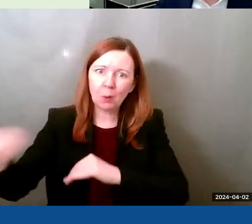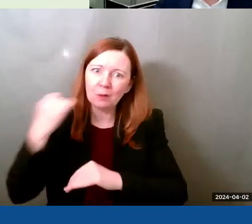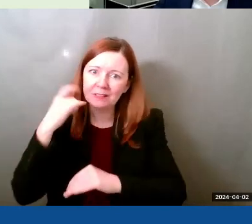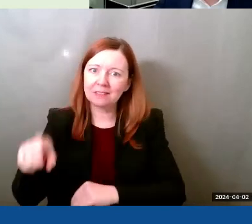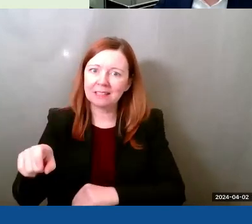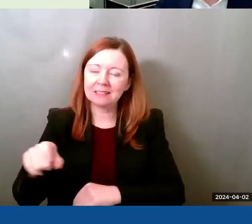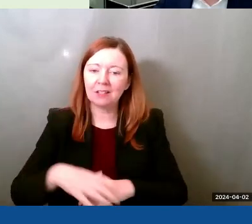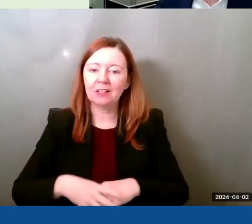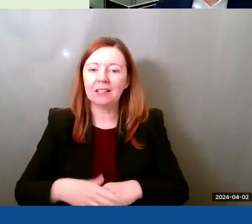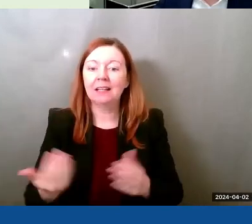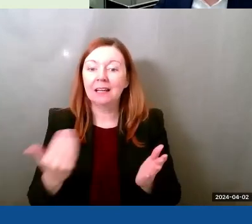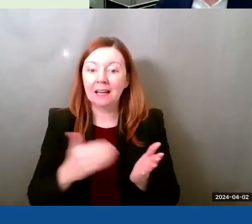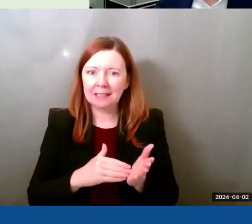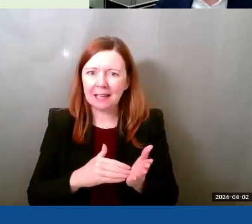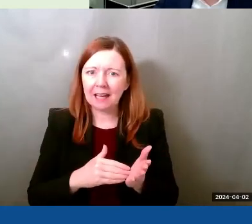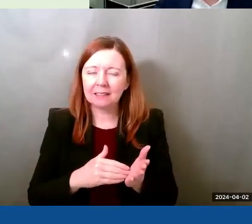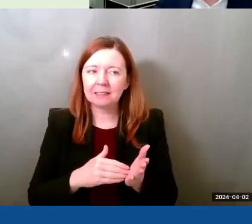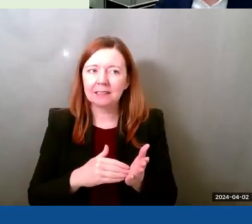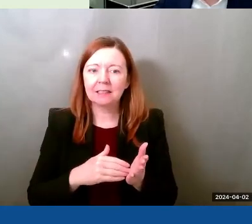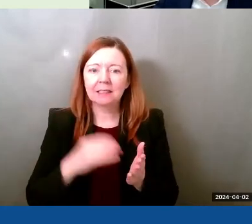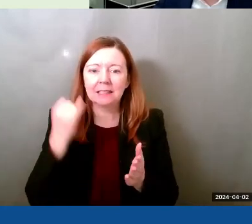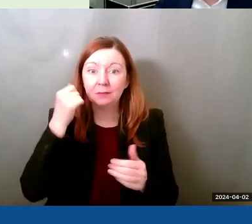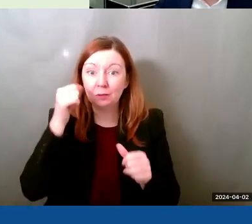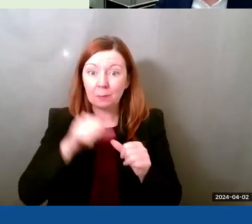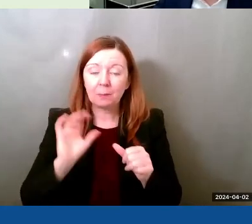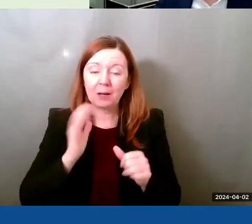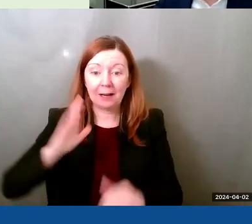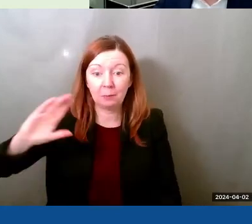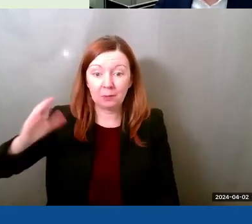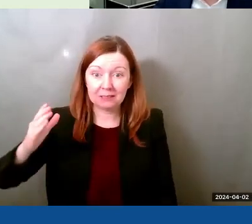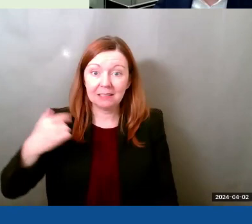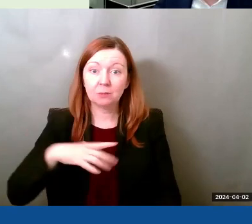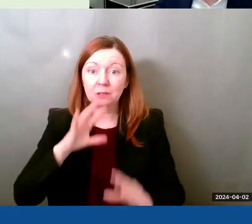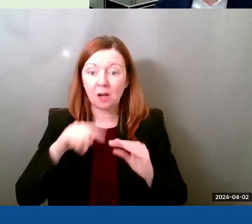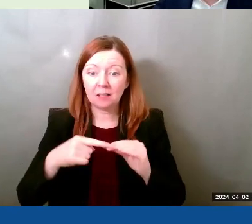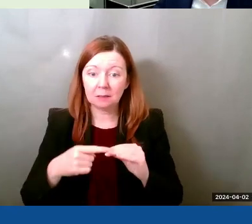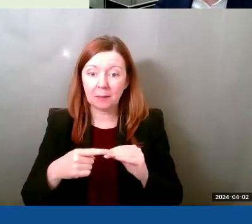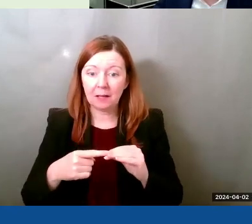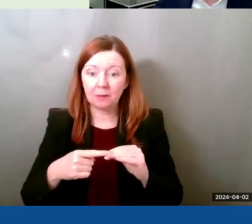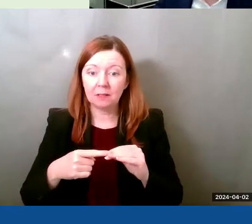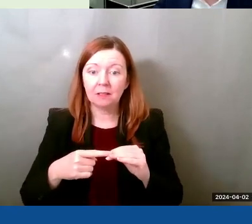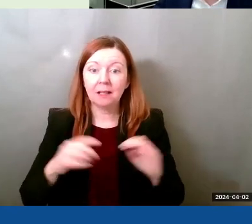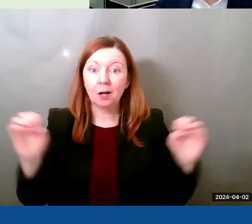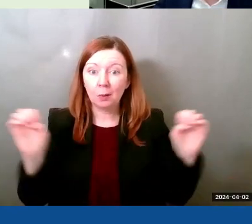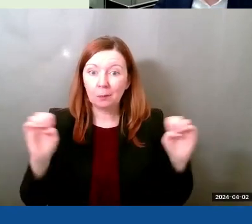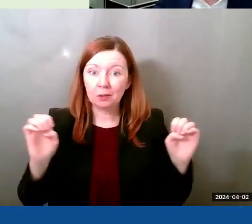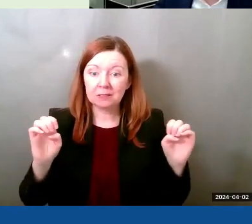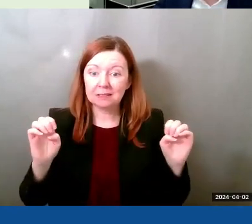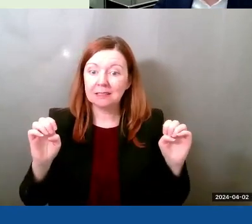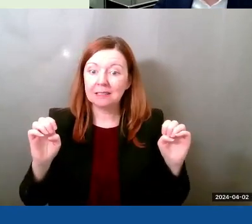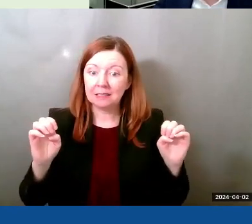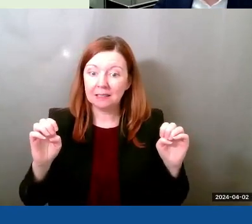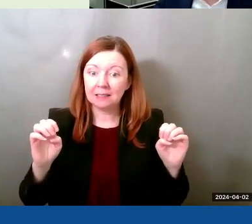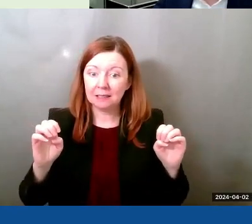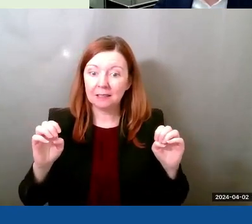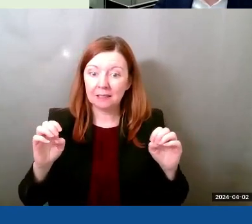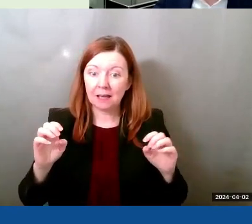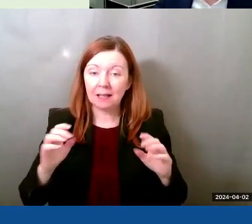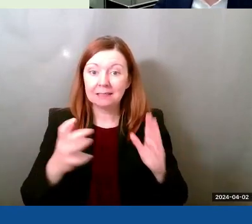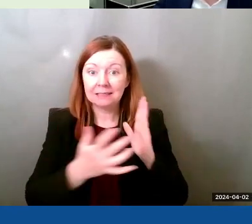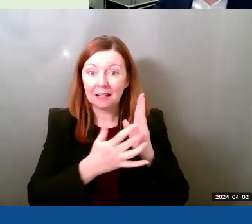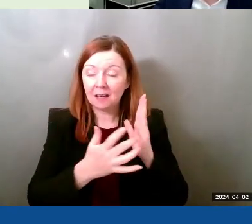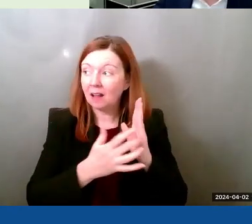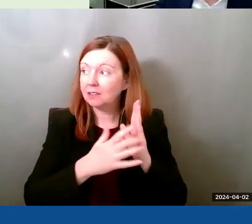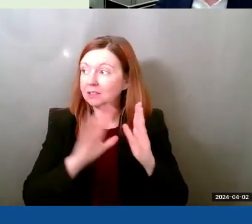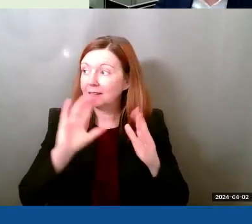necessary. And again, I think if you recall in our presentation, we talked about these emergency preemption technology that